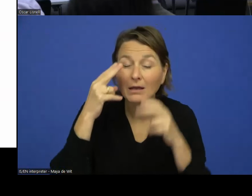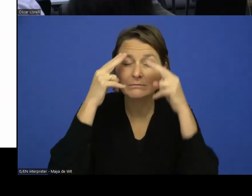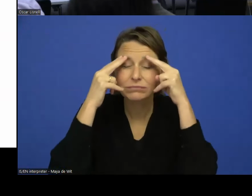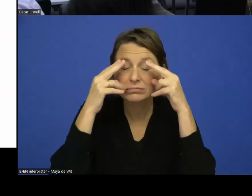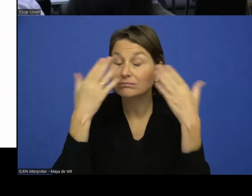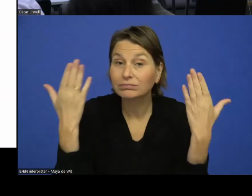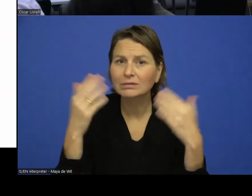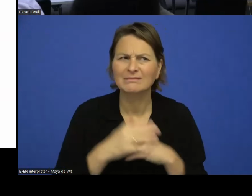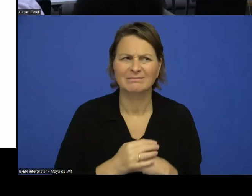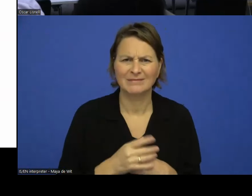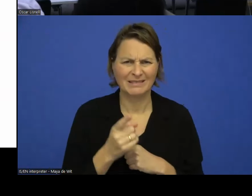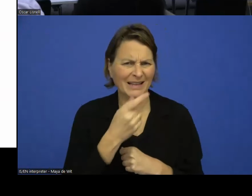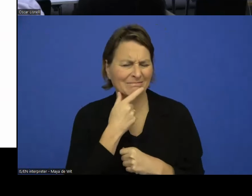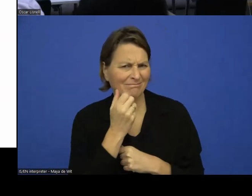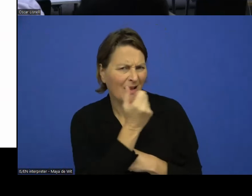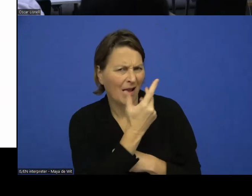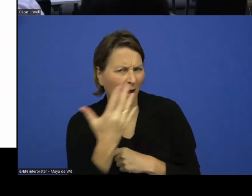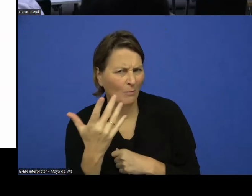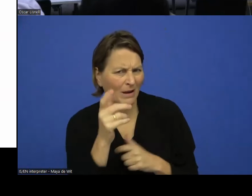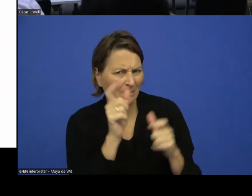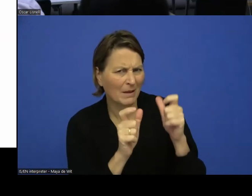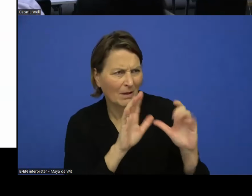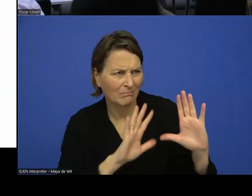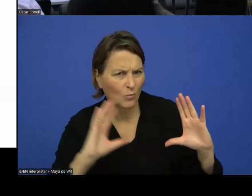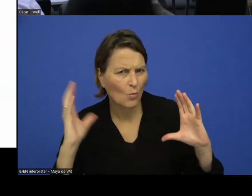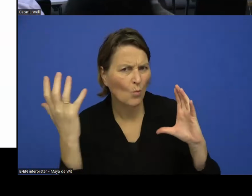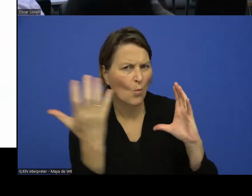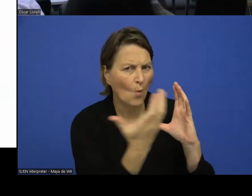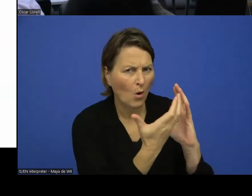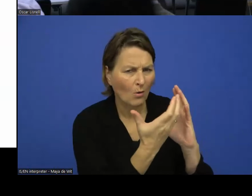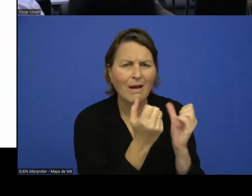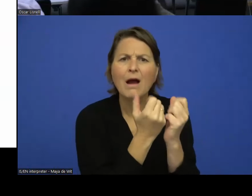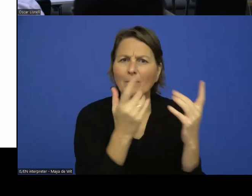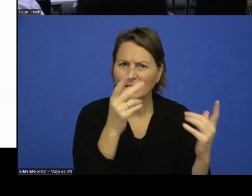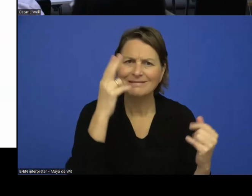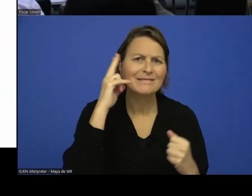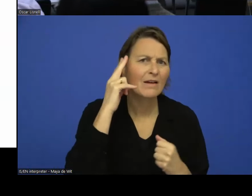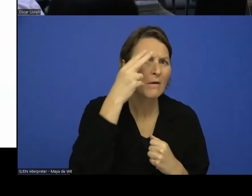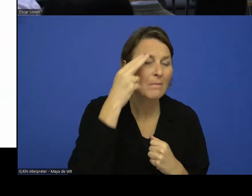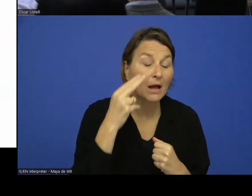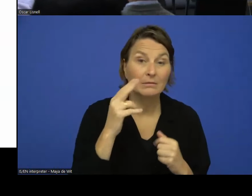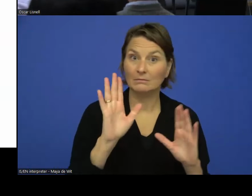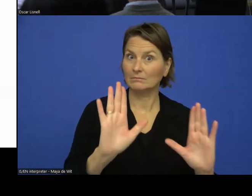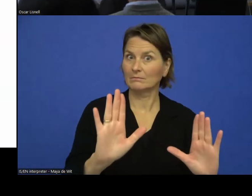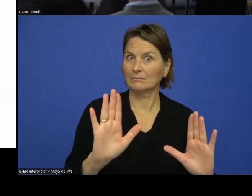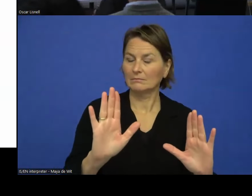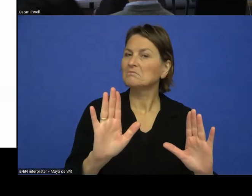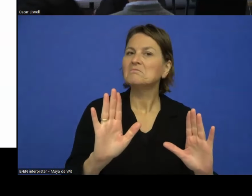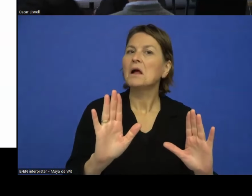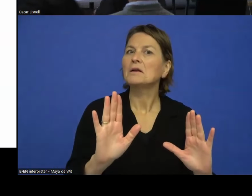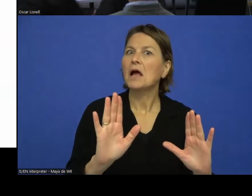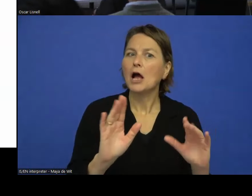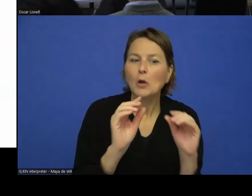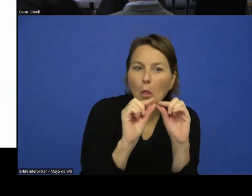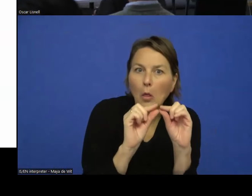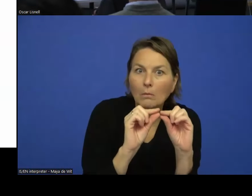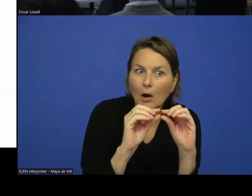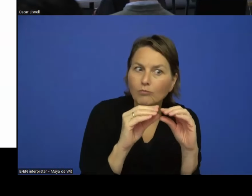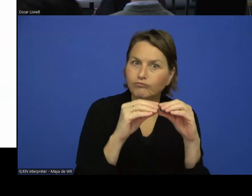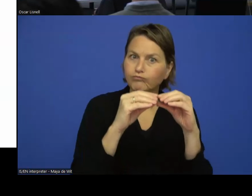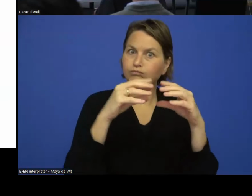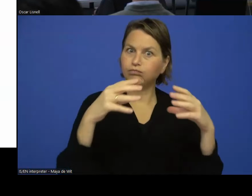be deafblind? And in fact, we were surprised to find that the numbers are a lot more than one thinks. And